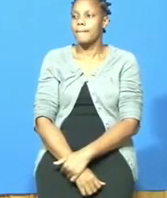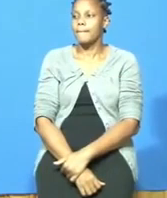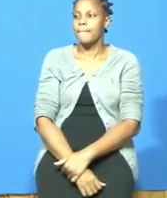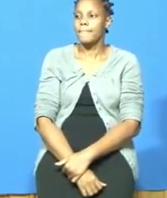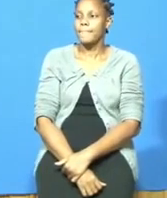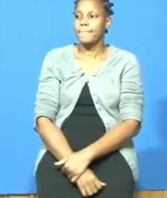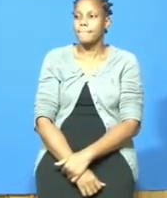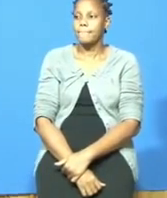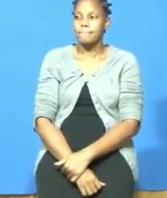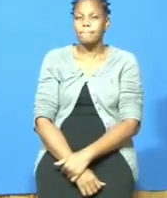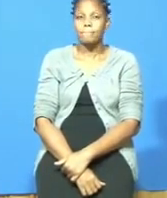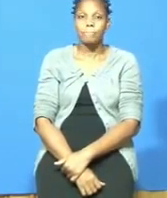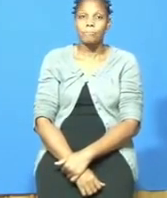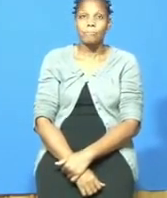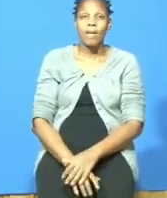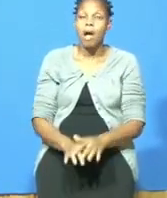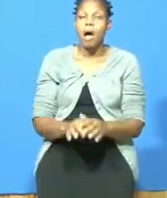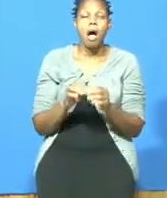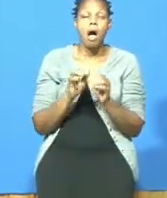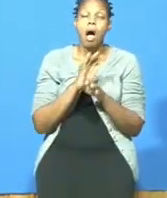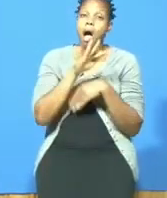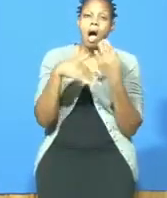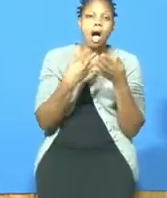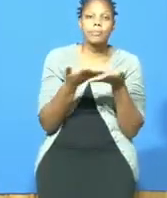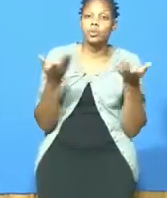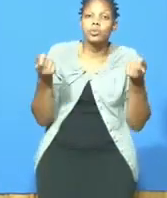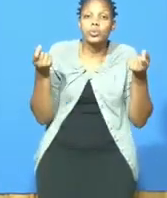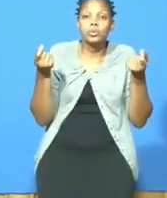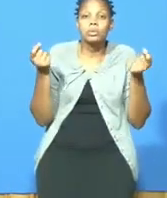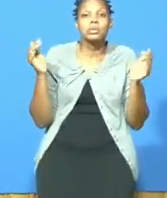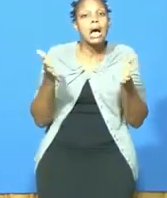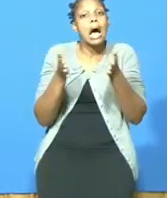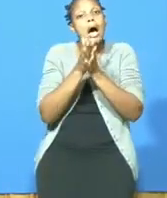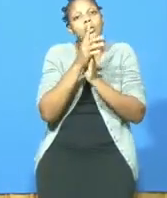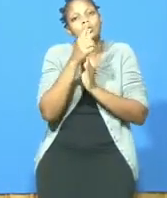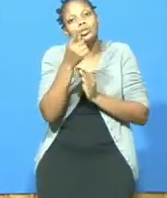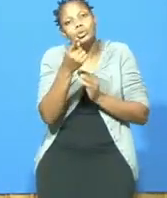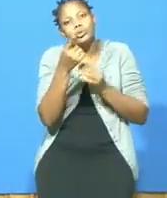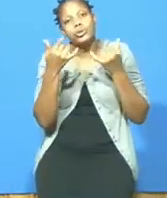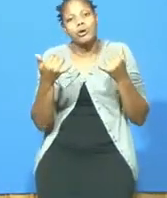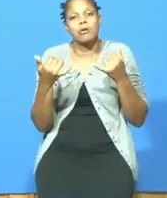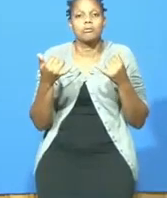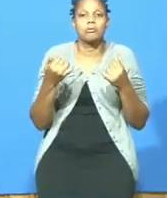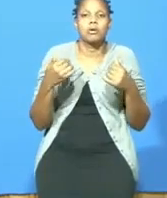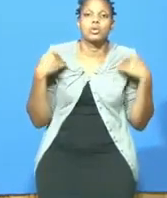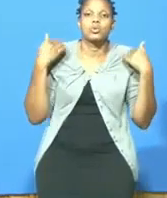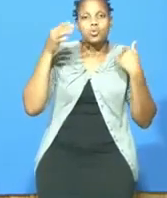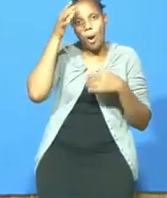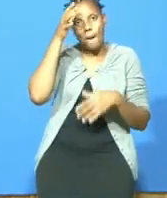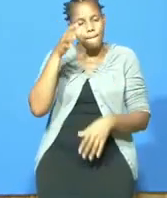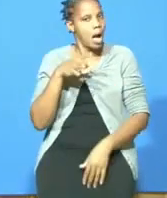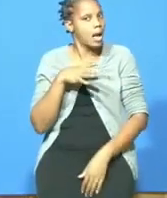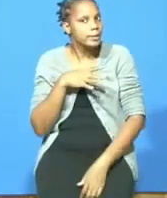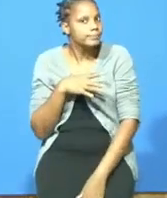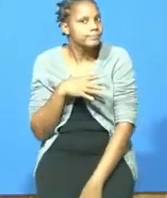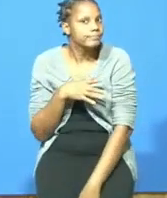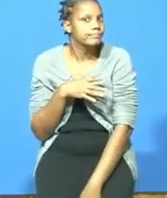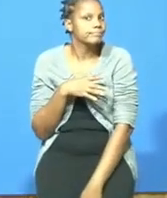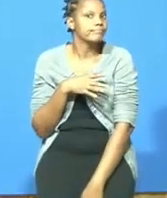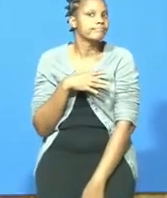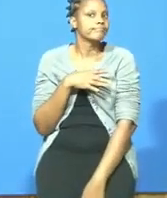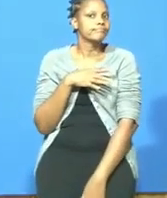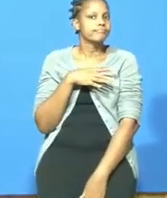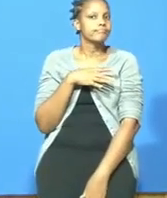All that he's asking you now, young man, stand up